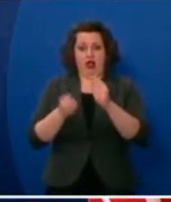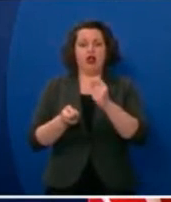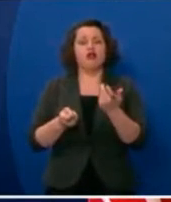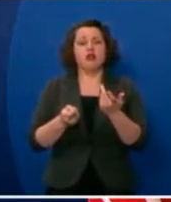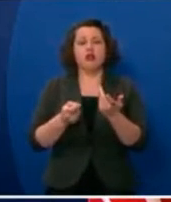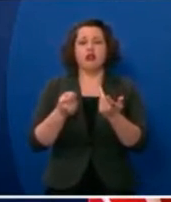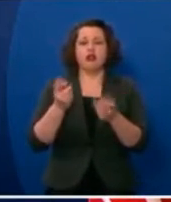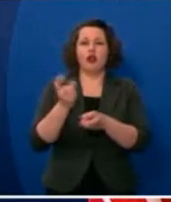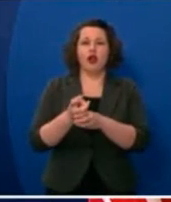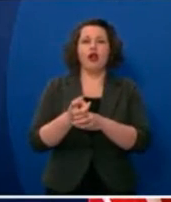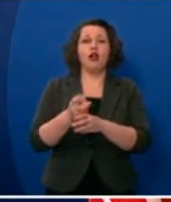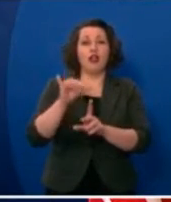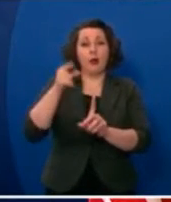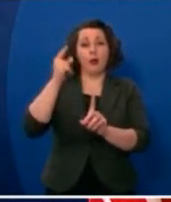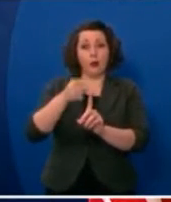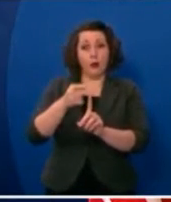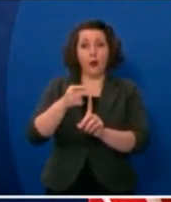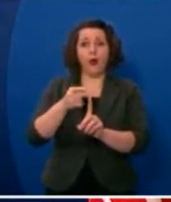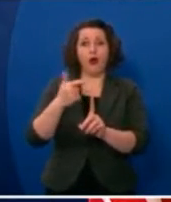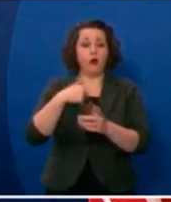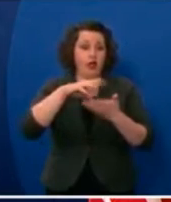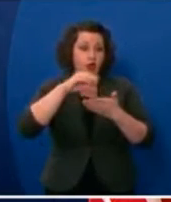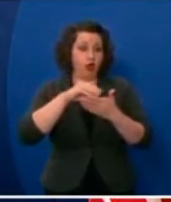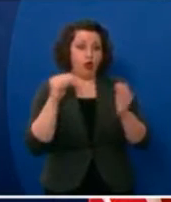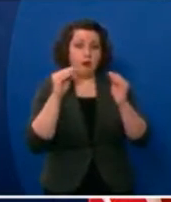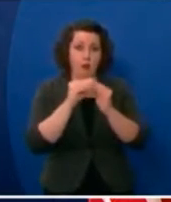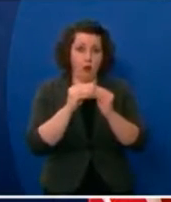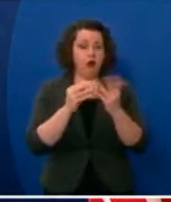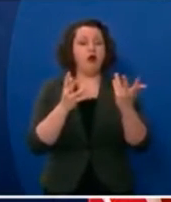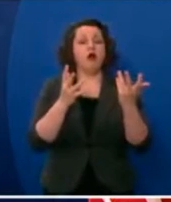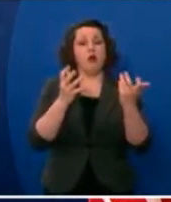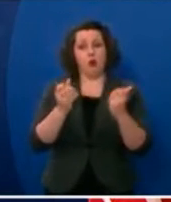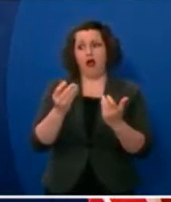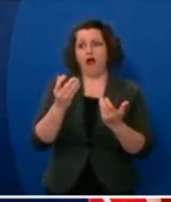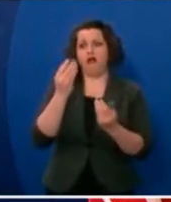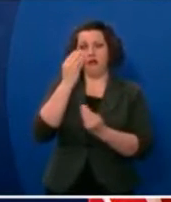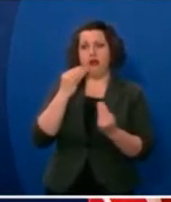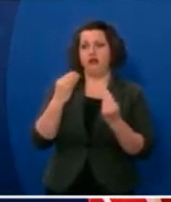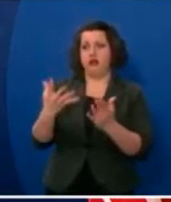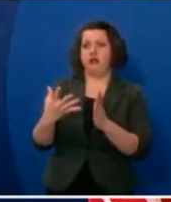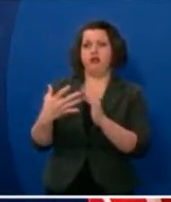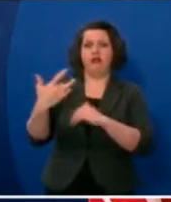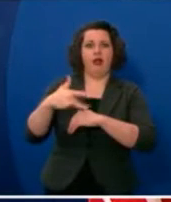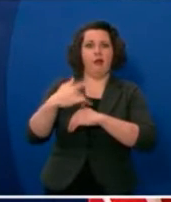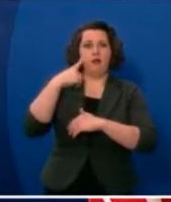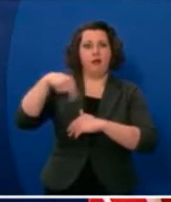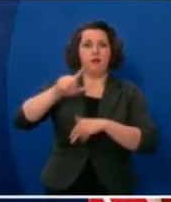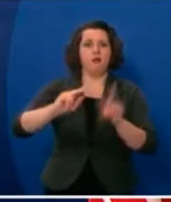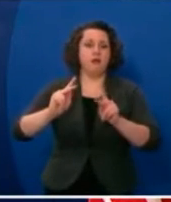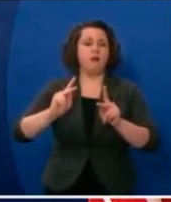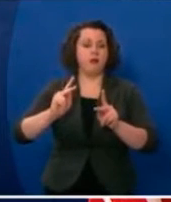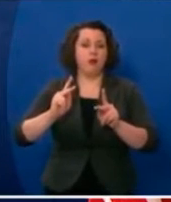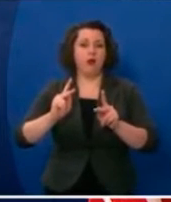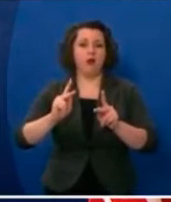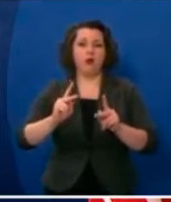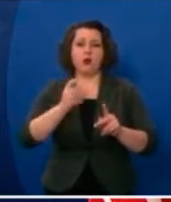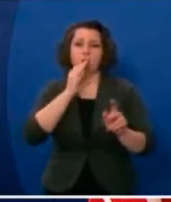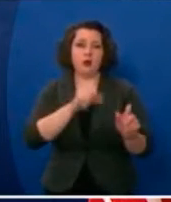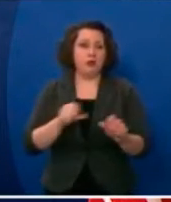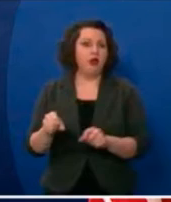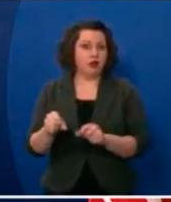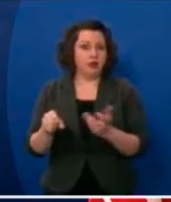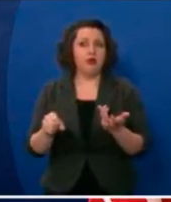all along has been, as we learn more, to turn around and make that information as readily available for people as quickly and clearly as we